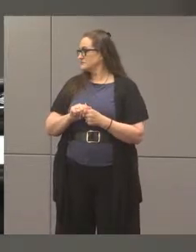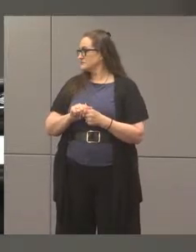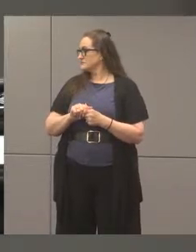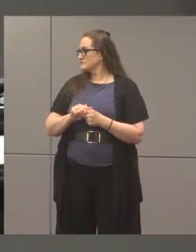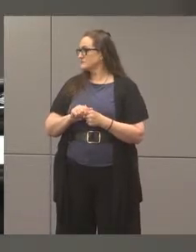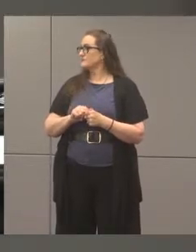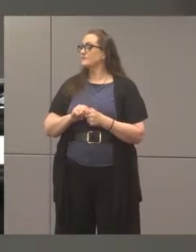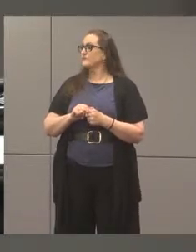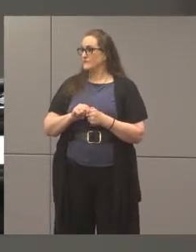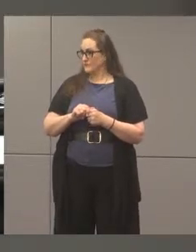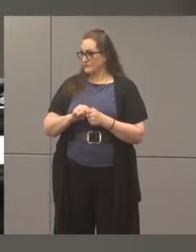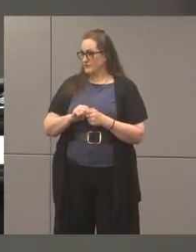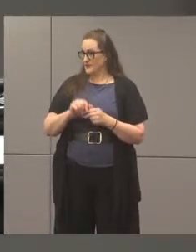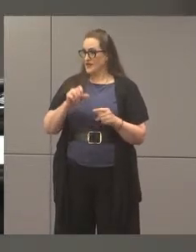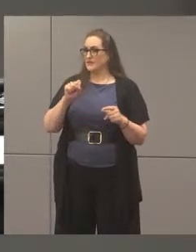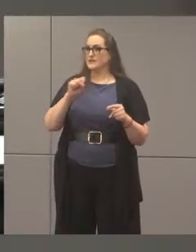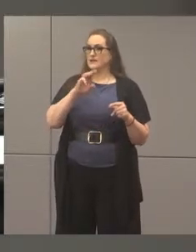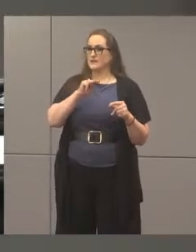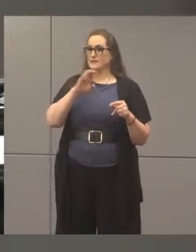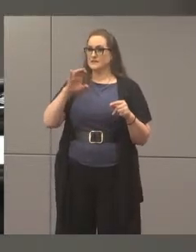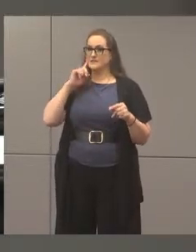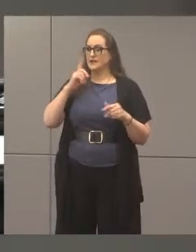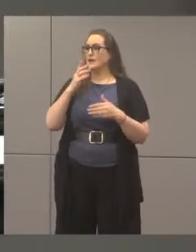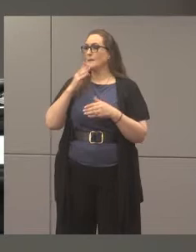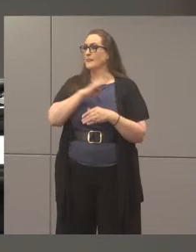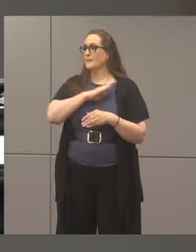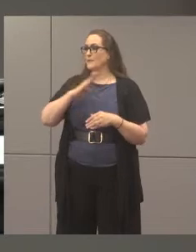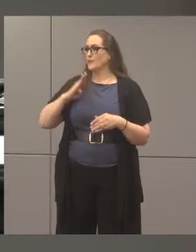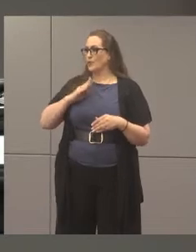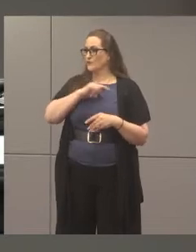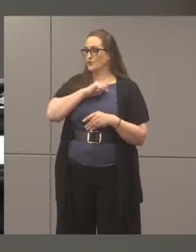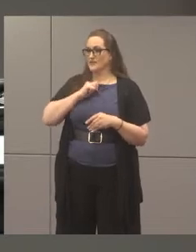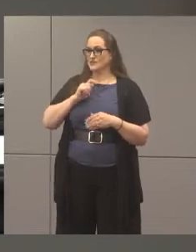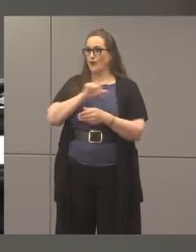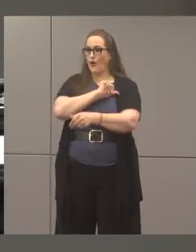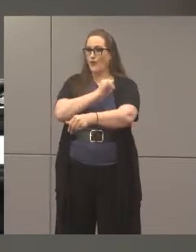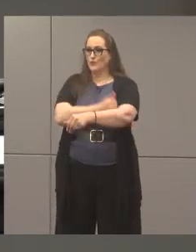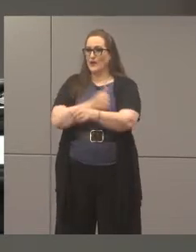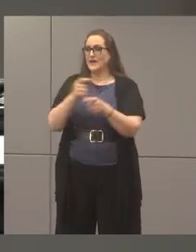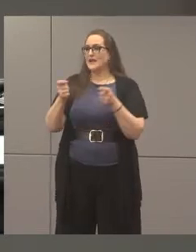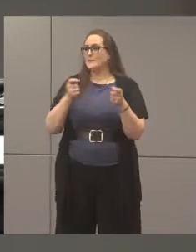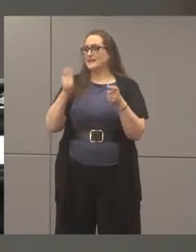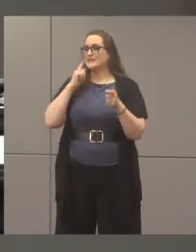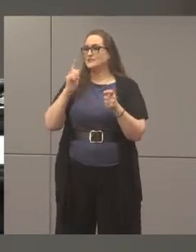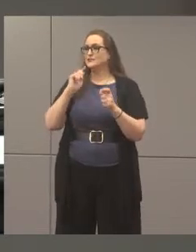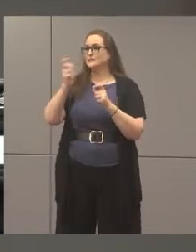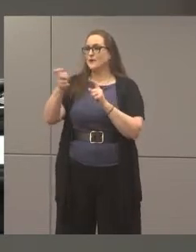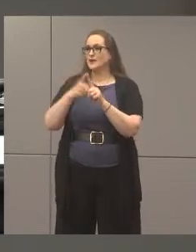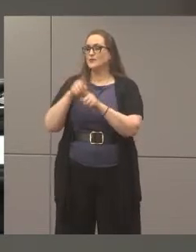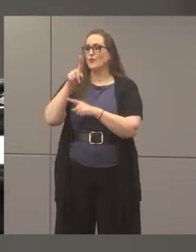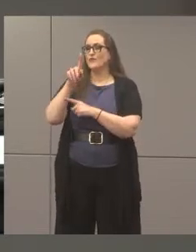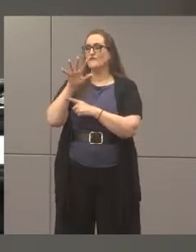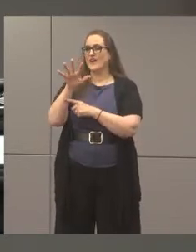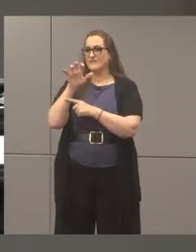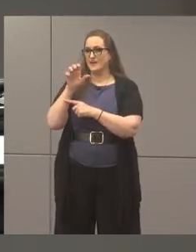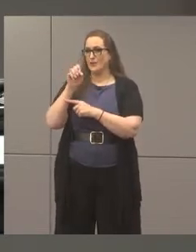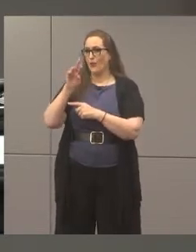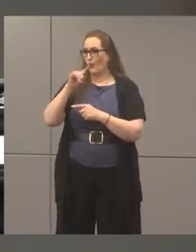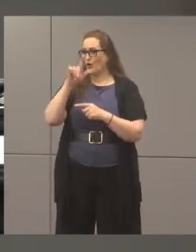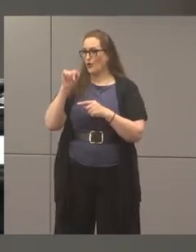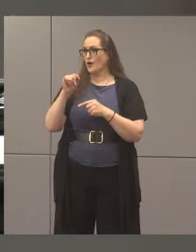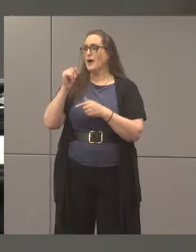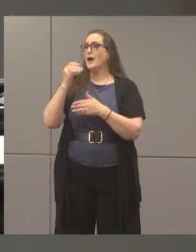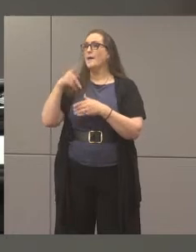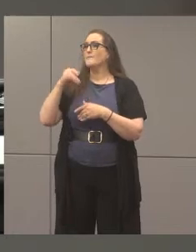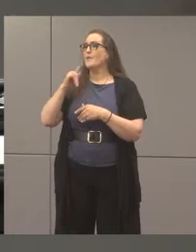The Charles Stewart Mott Community College Board of Trustees authorize the administration to award to Oracle America 500 Oracle Parkway, Redwood